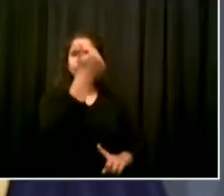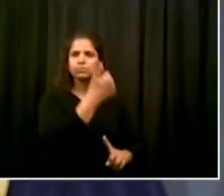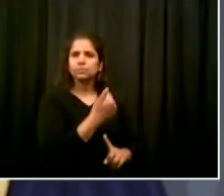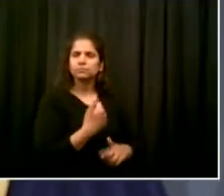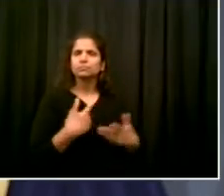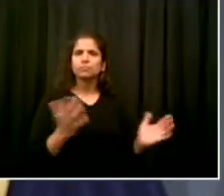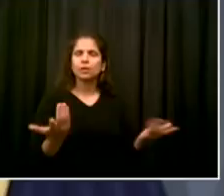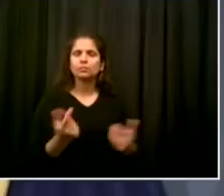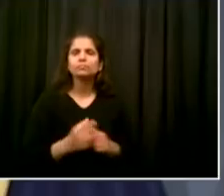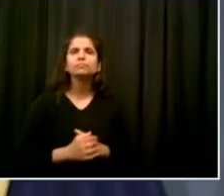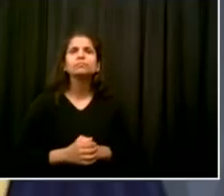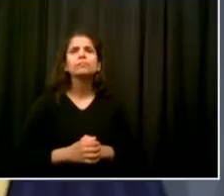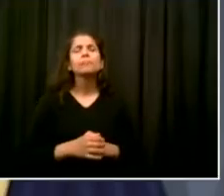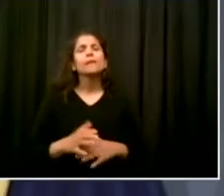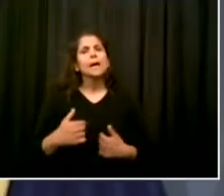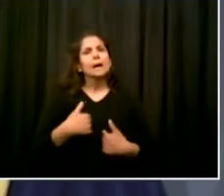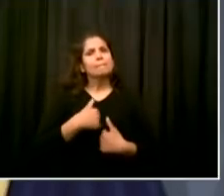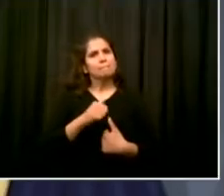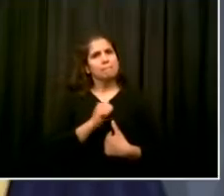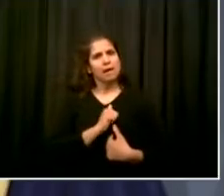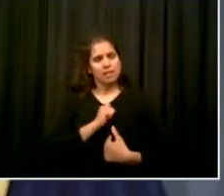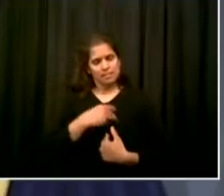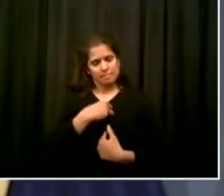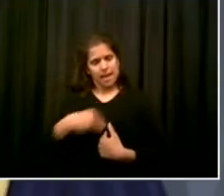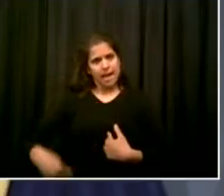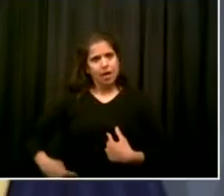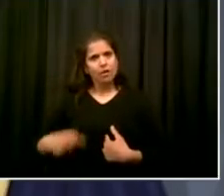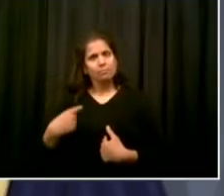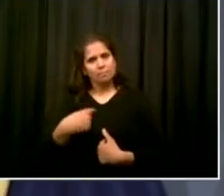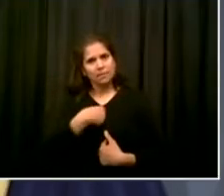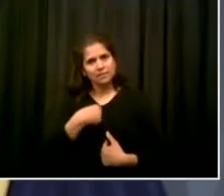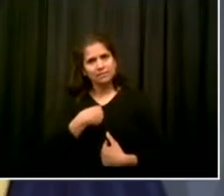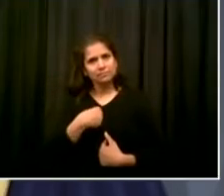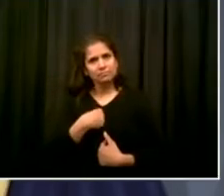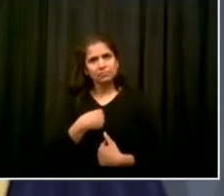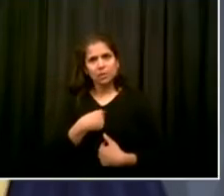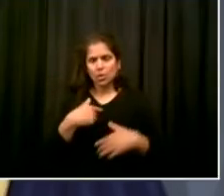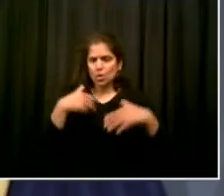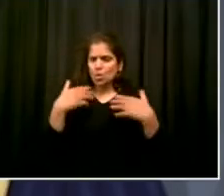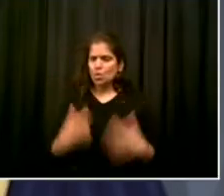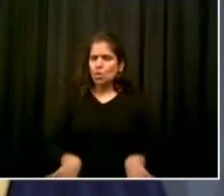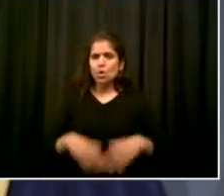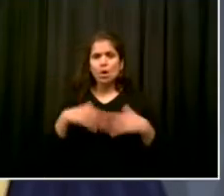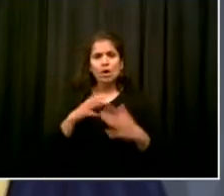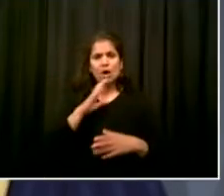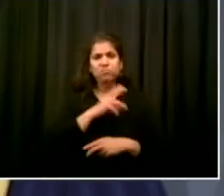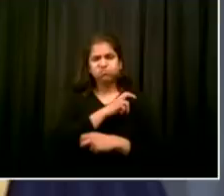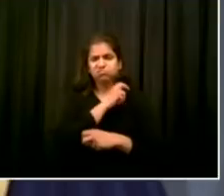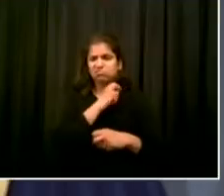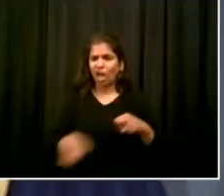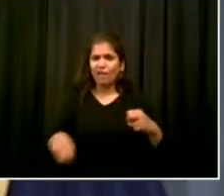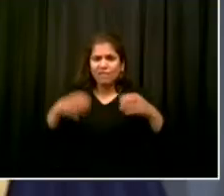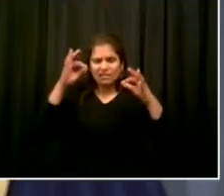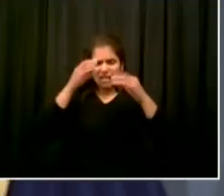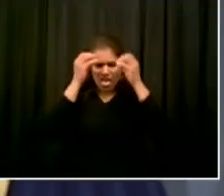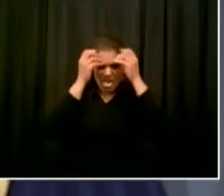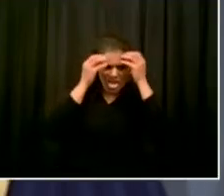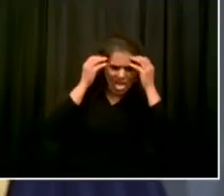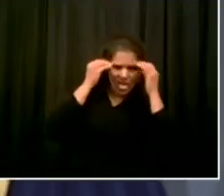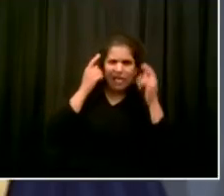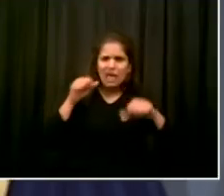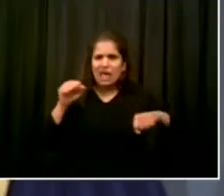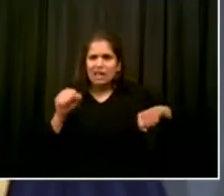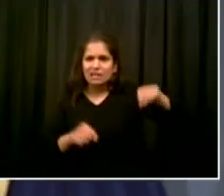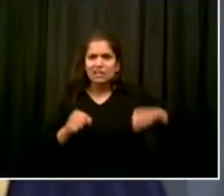been able to do it in a way that's effective. And I think it's a valid question to say, can we go even farther now? I really